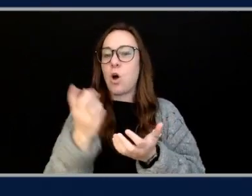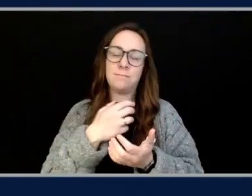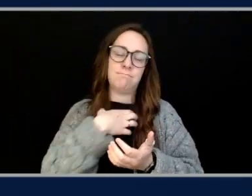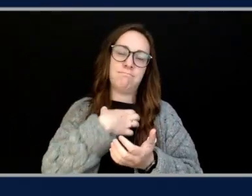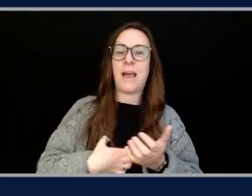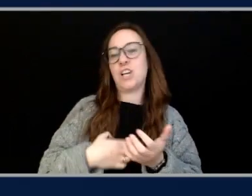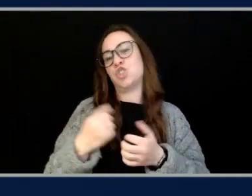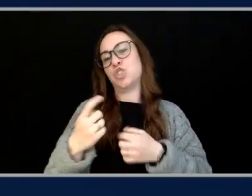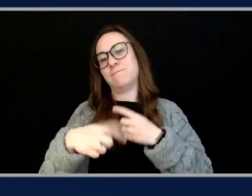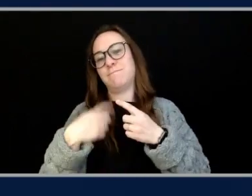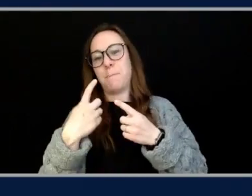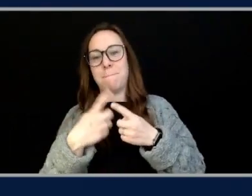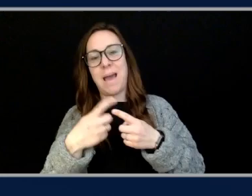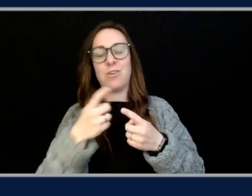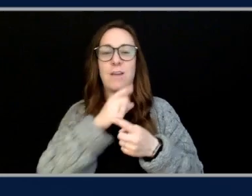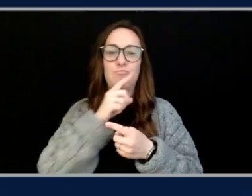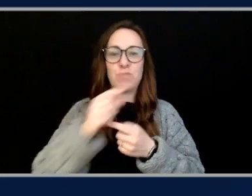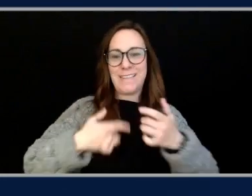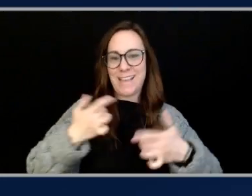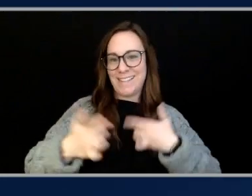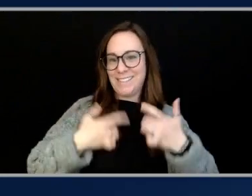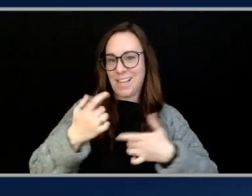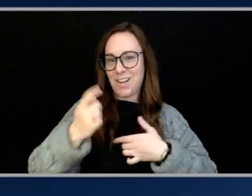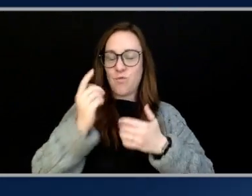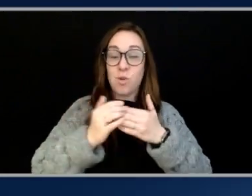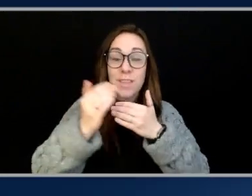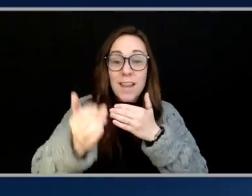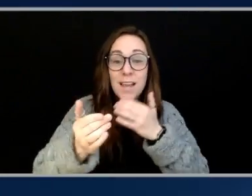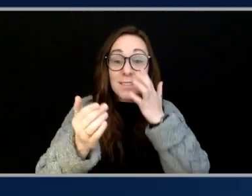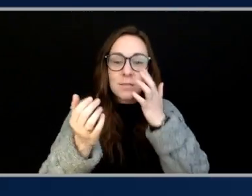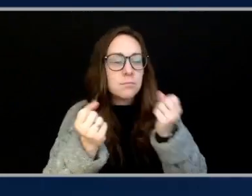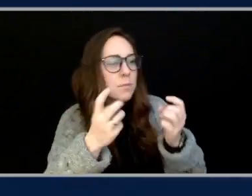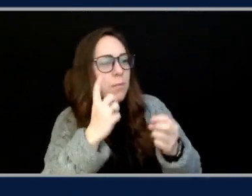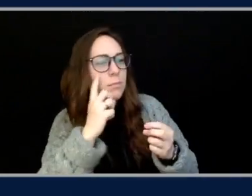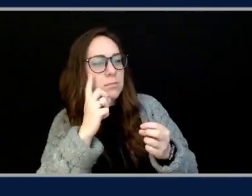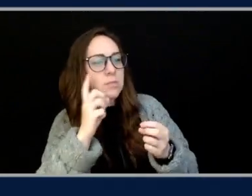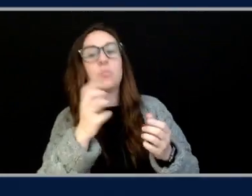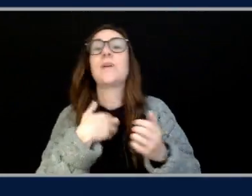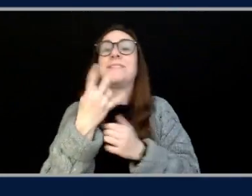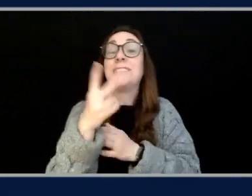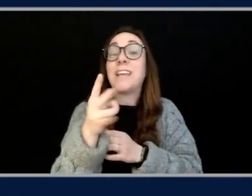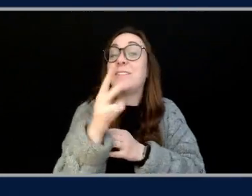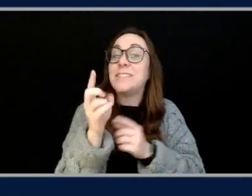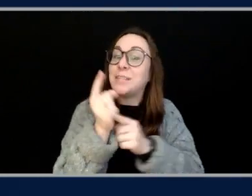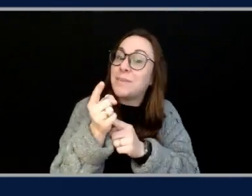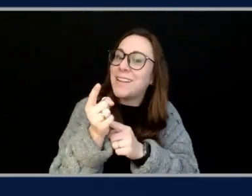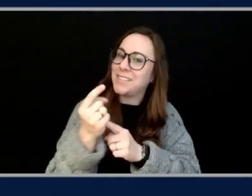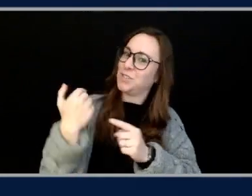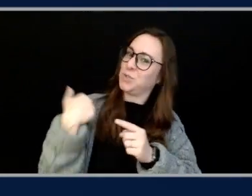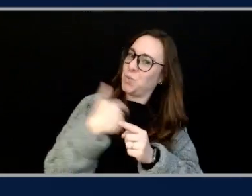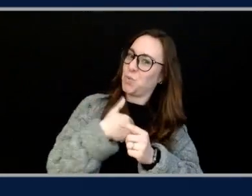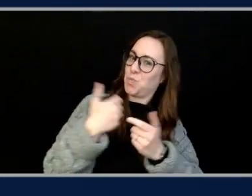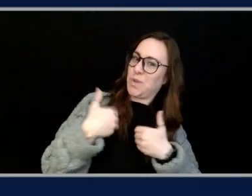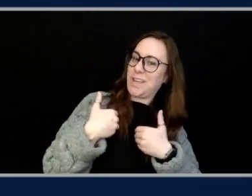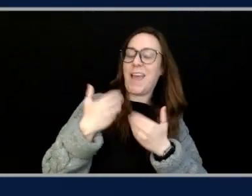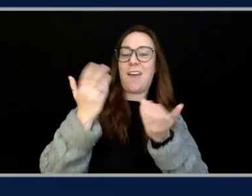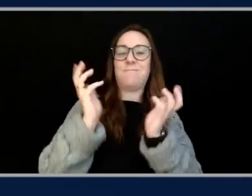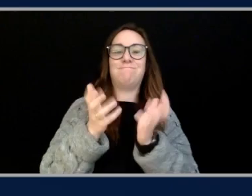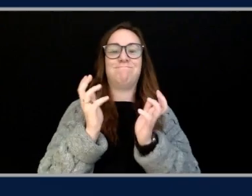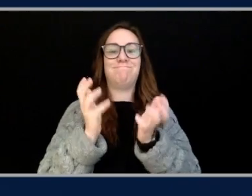Yeah. So I'm really, really excited for the next, 17 minutes? 17 minutes we have to talk